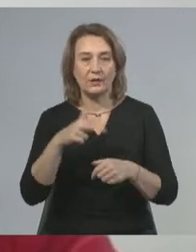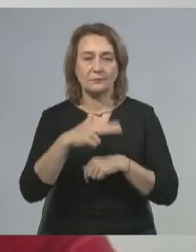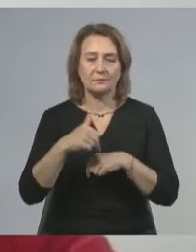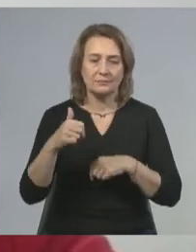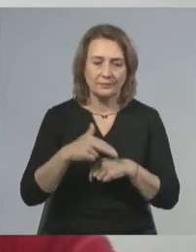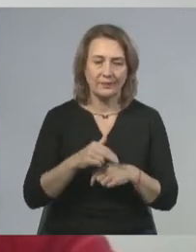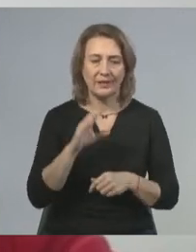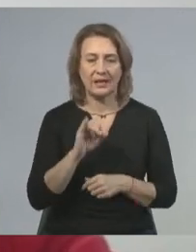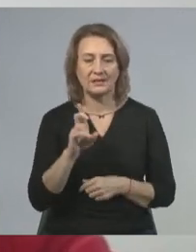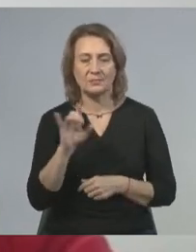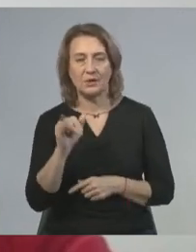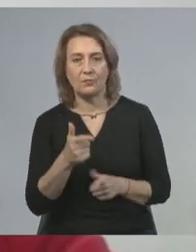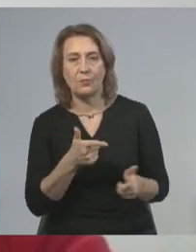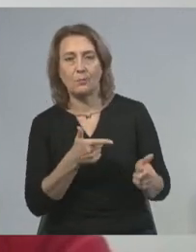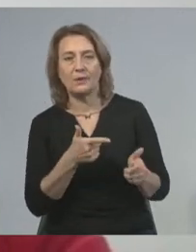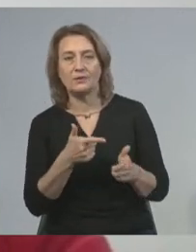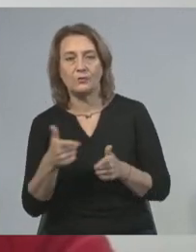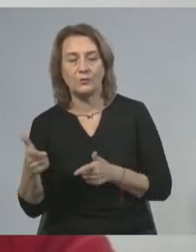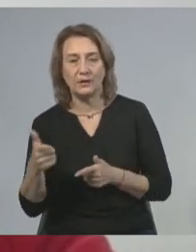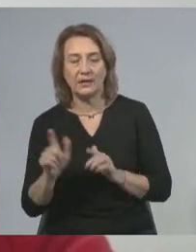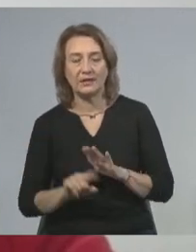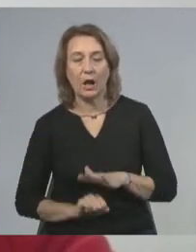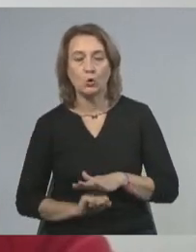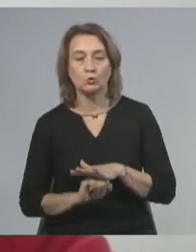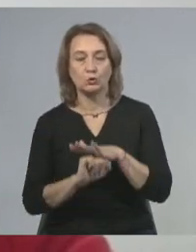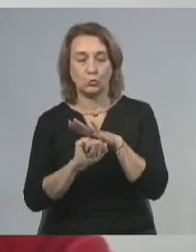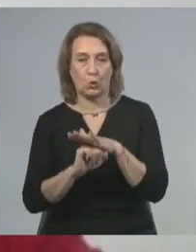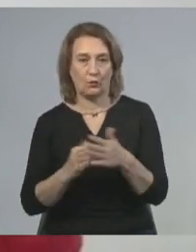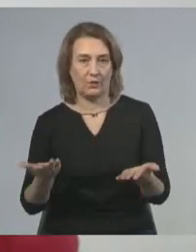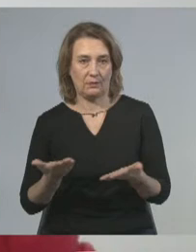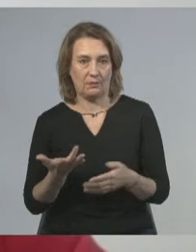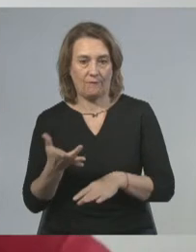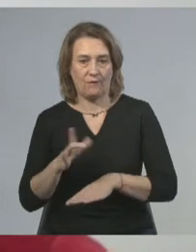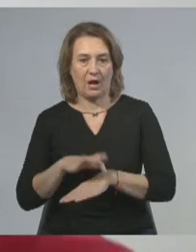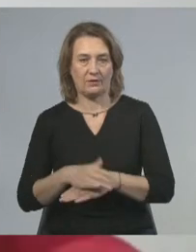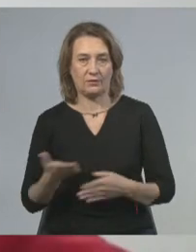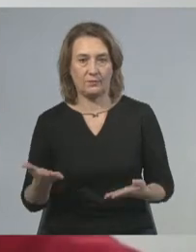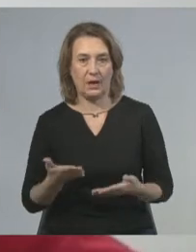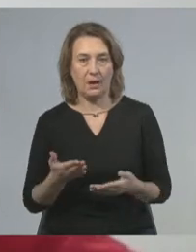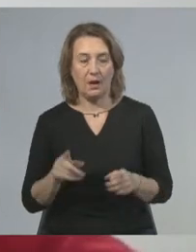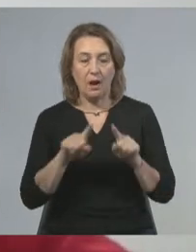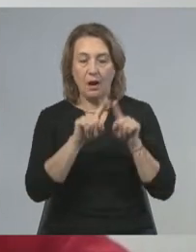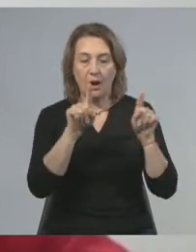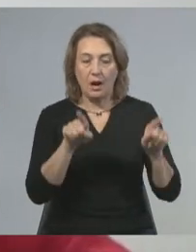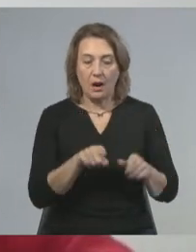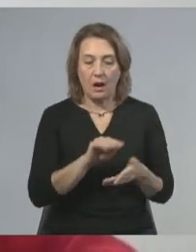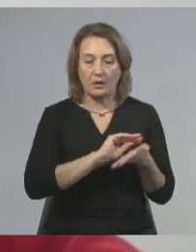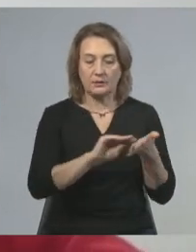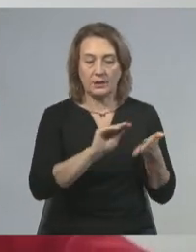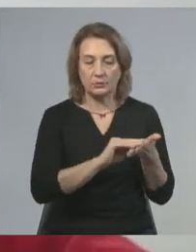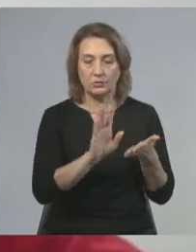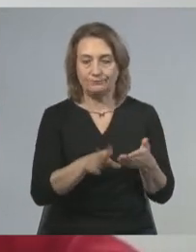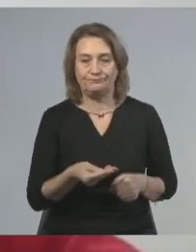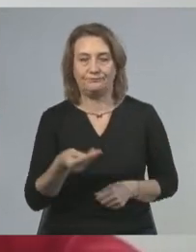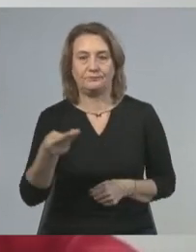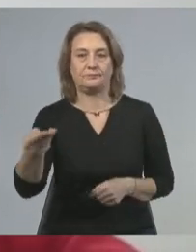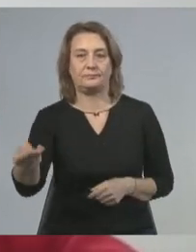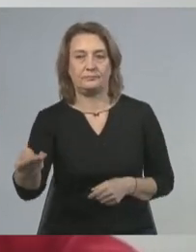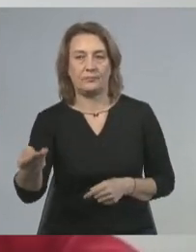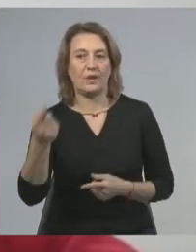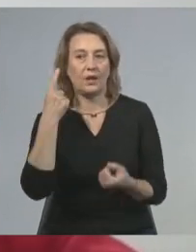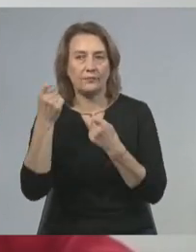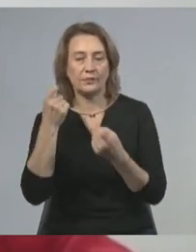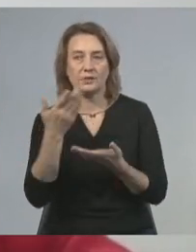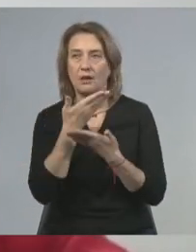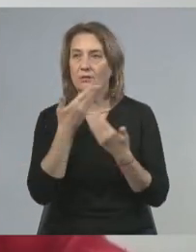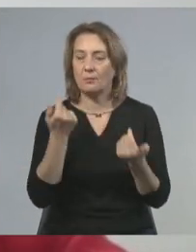shall have trust in the government of ukraine and the uh security service of ukraine they need to trust